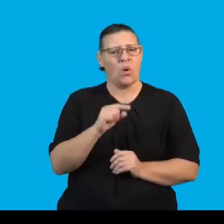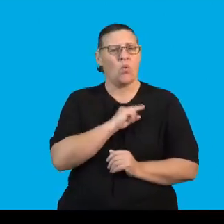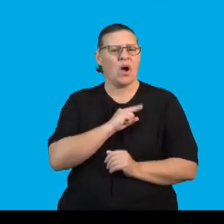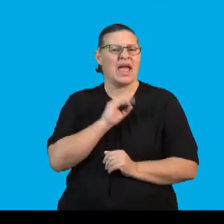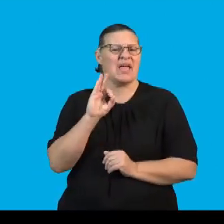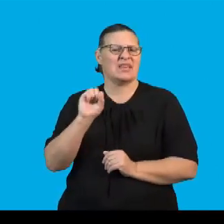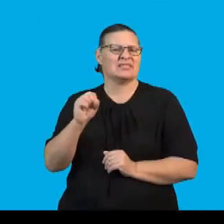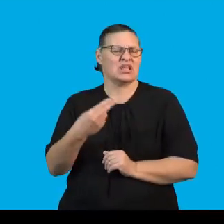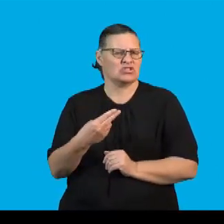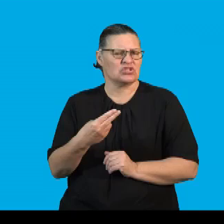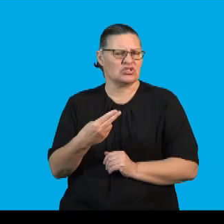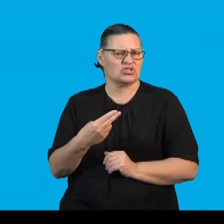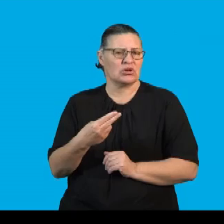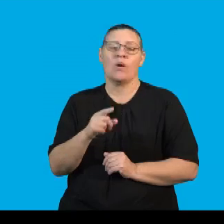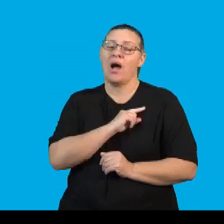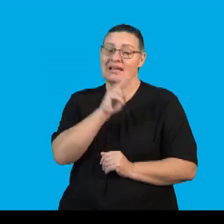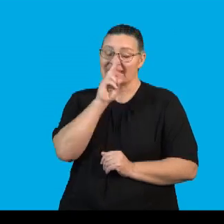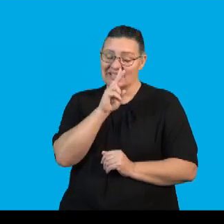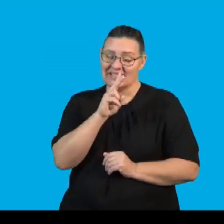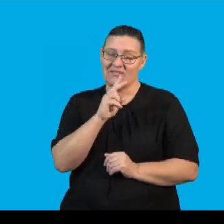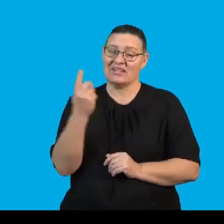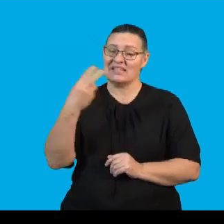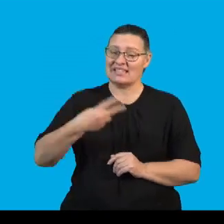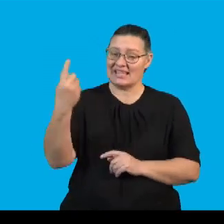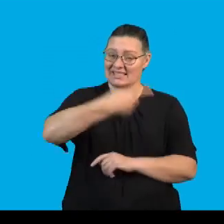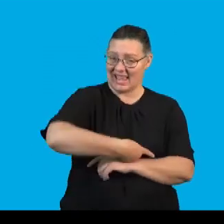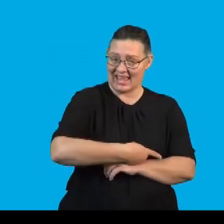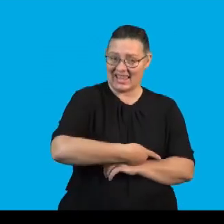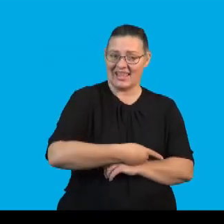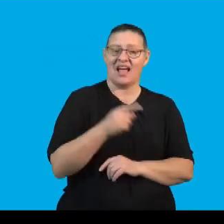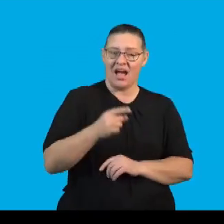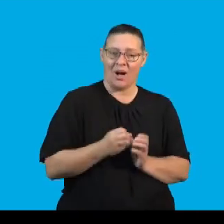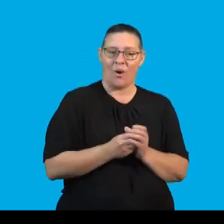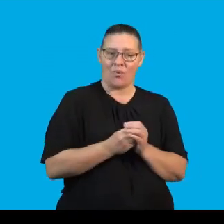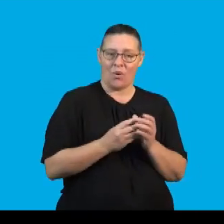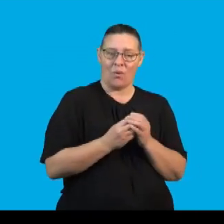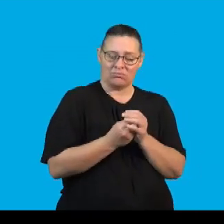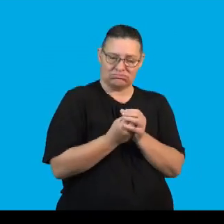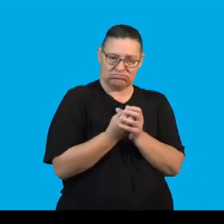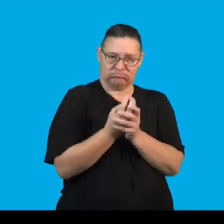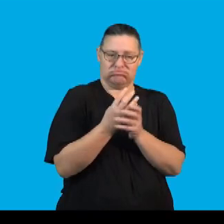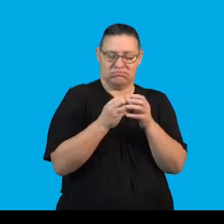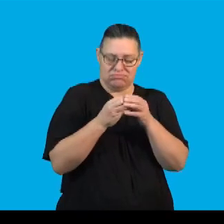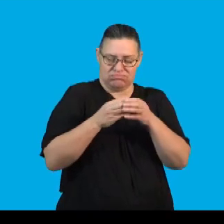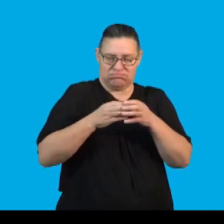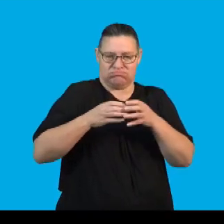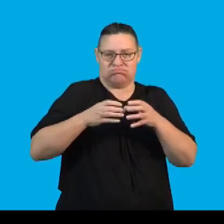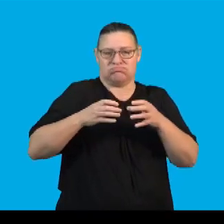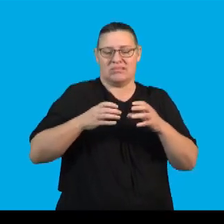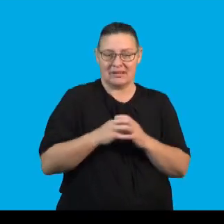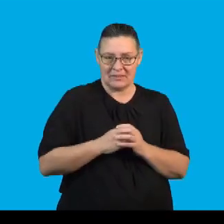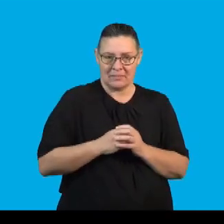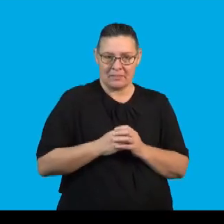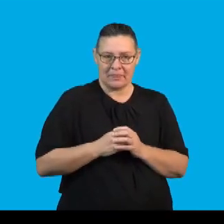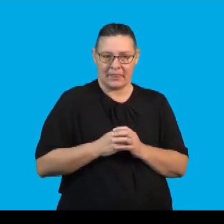Why are we saying FSH? You can see that from day 2, the follicle is growing bigger and bigger. And as